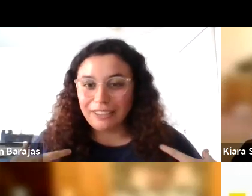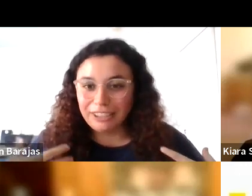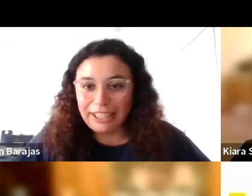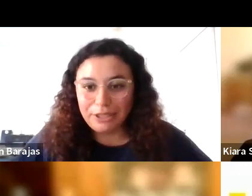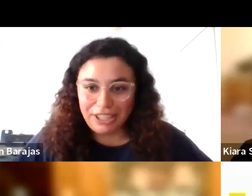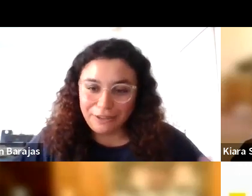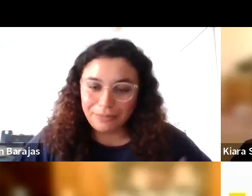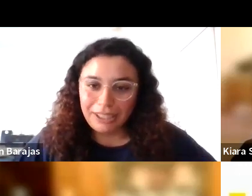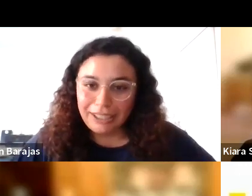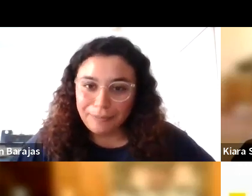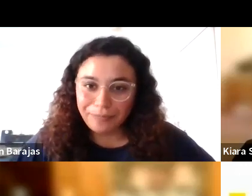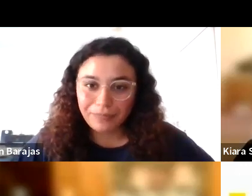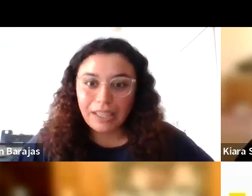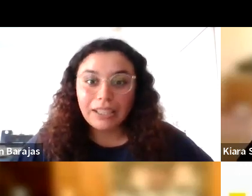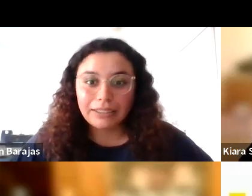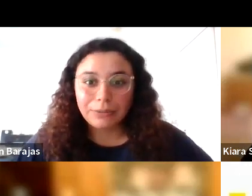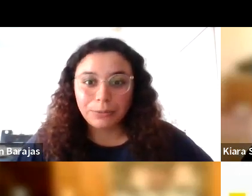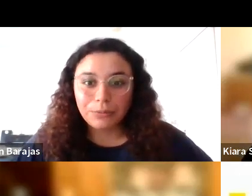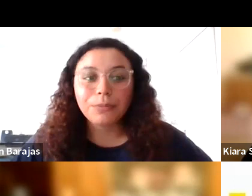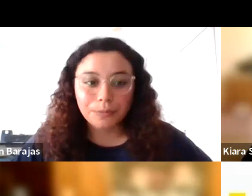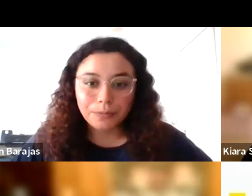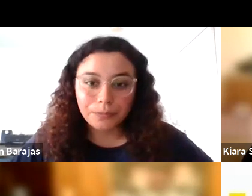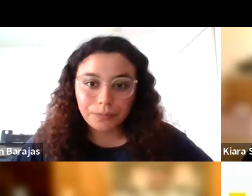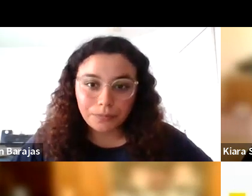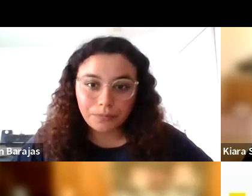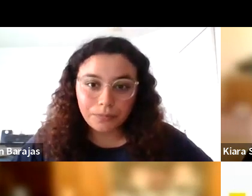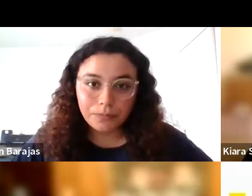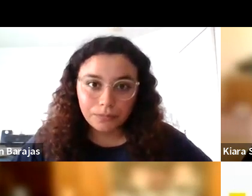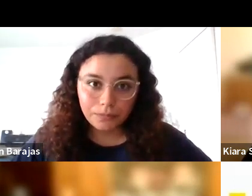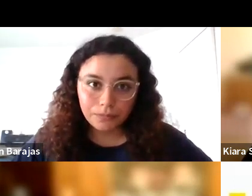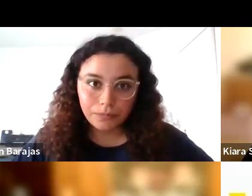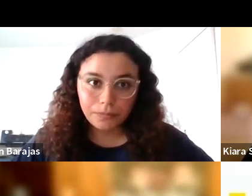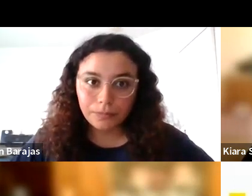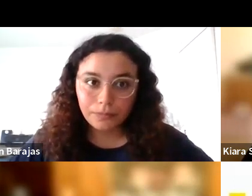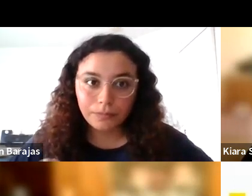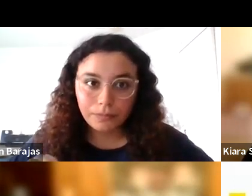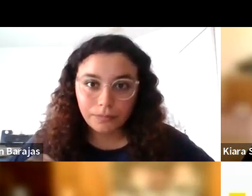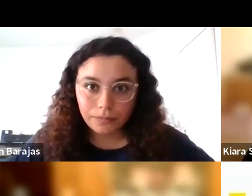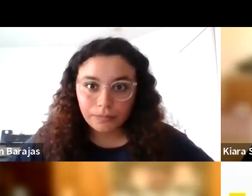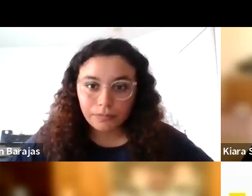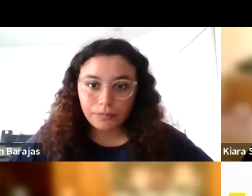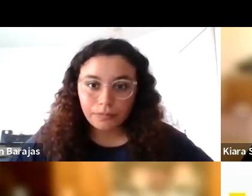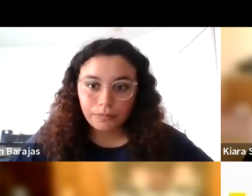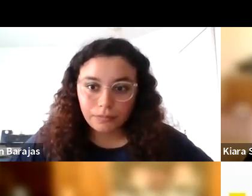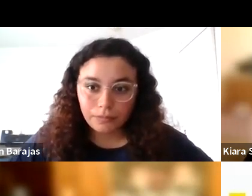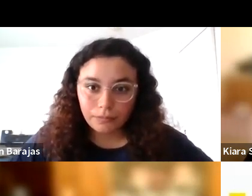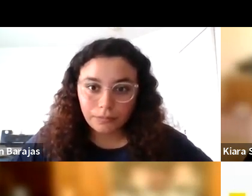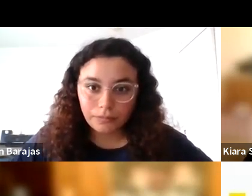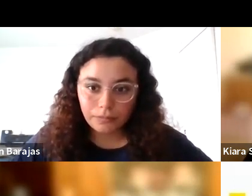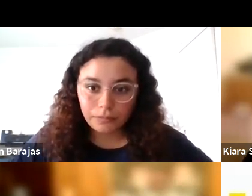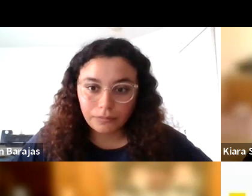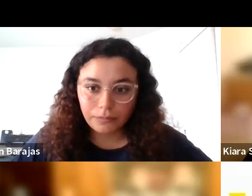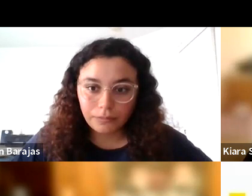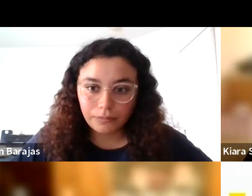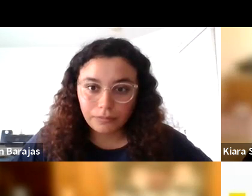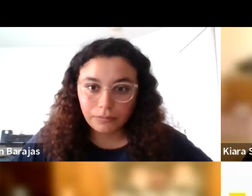we don't even have the language down? Yeah, I was in a conference a couple months ago, and something that was like really on my heart was